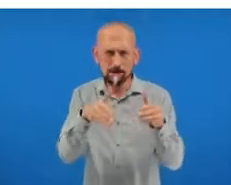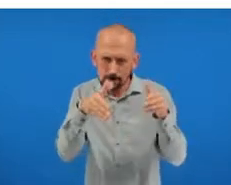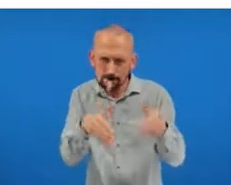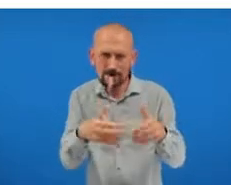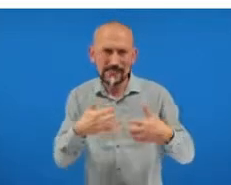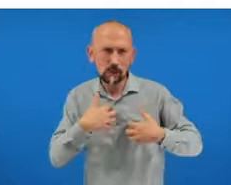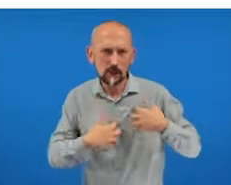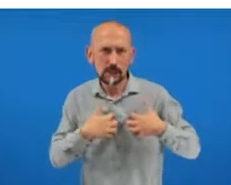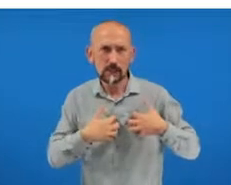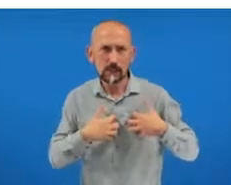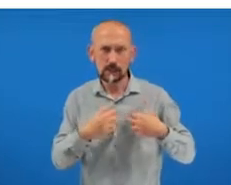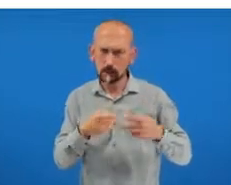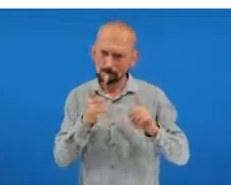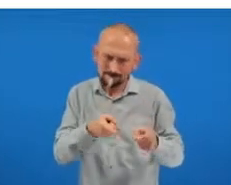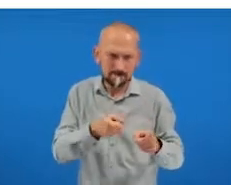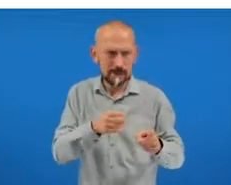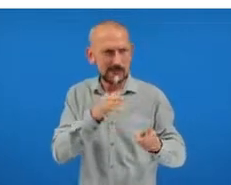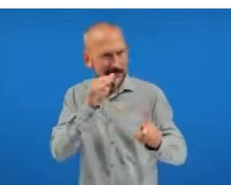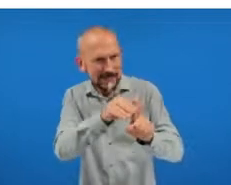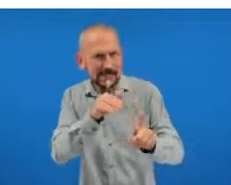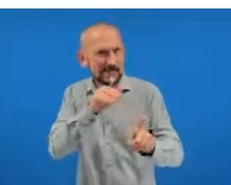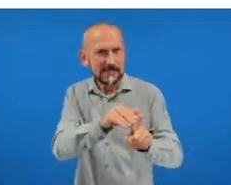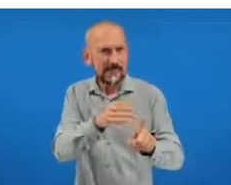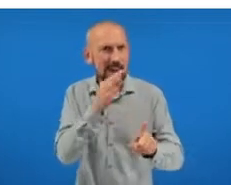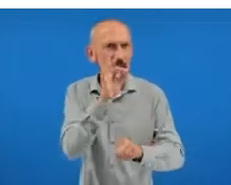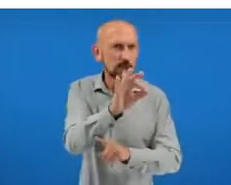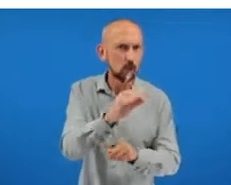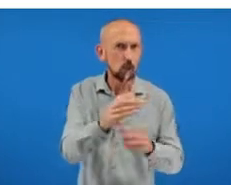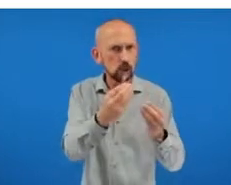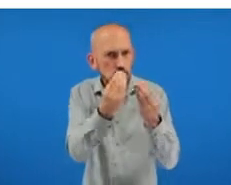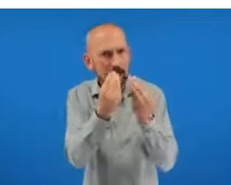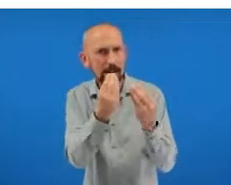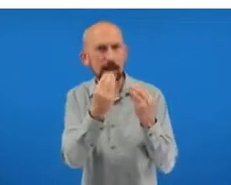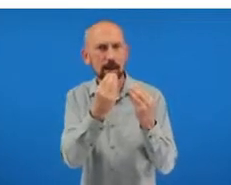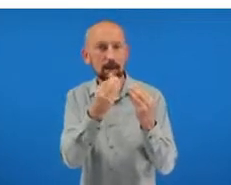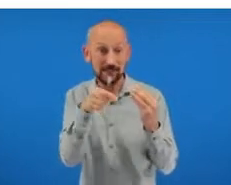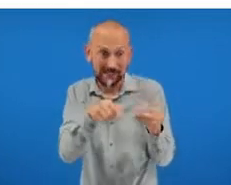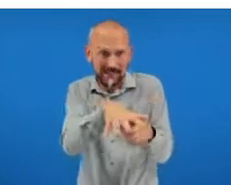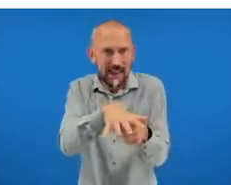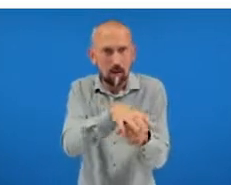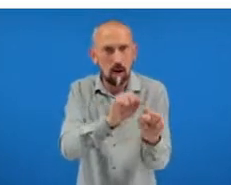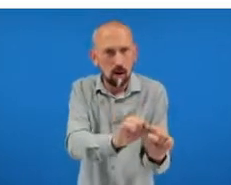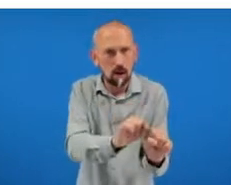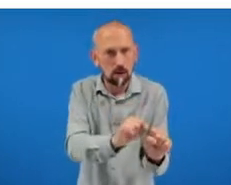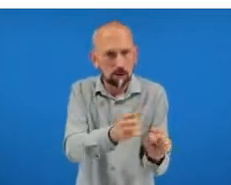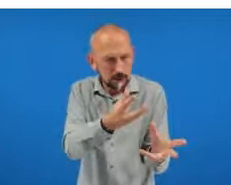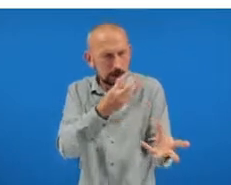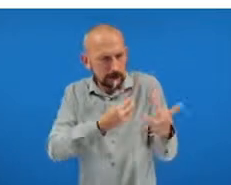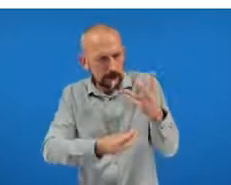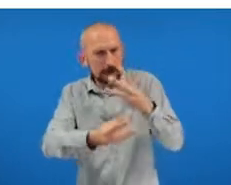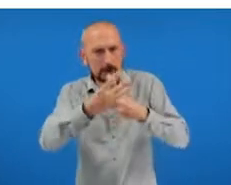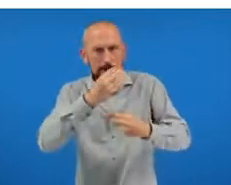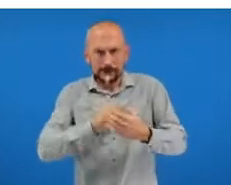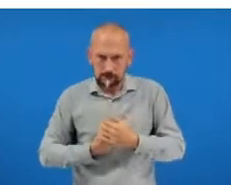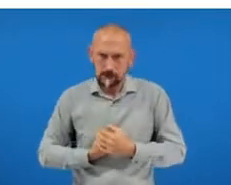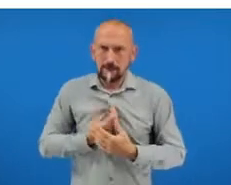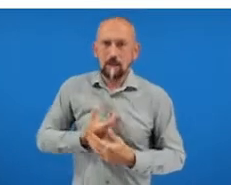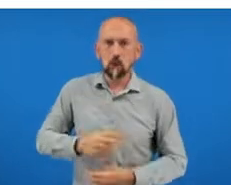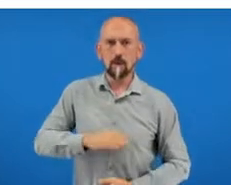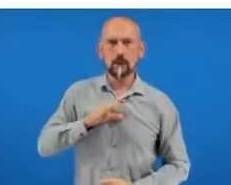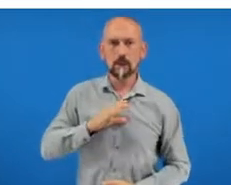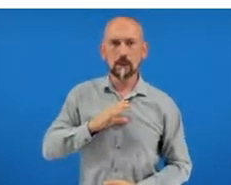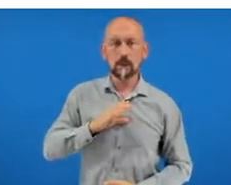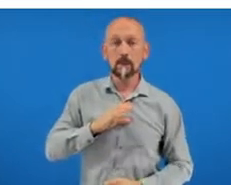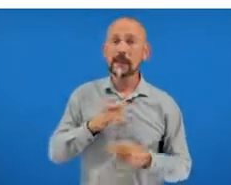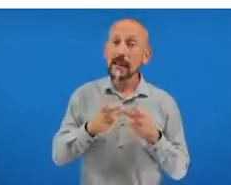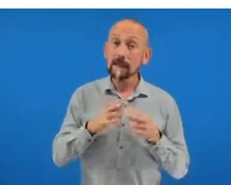that. Ask for training opportunities in that niche. And just keep building your confidence. Identify those gaps in your